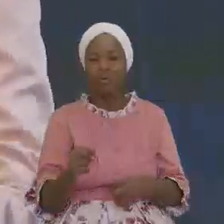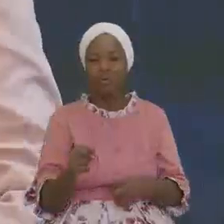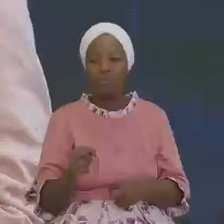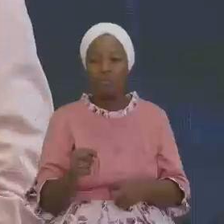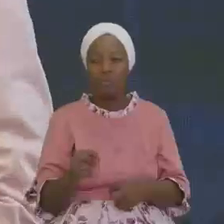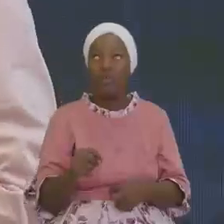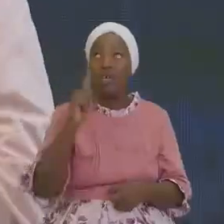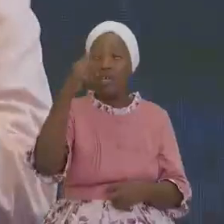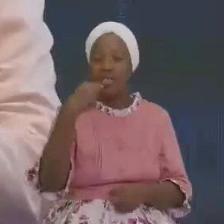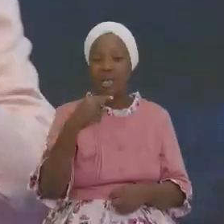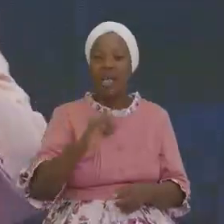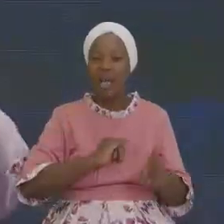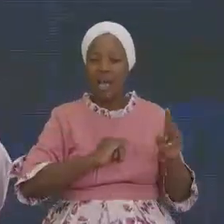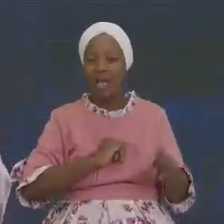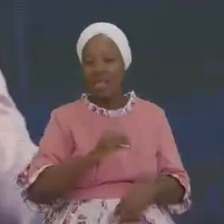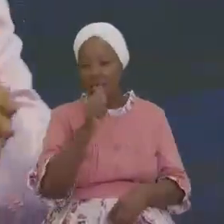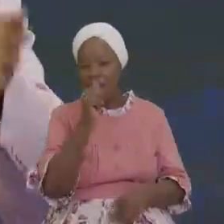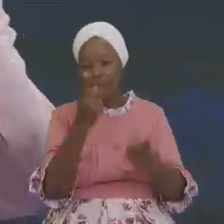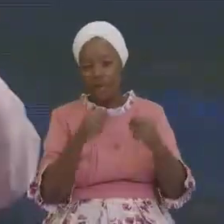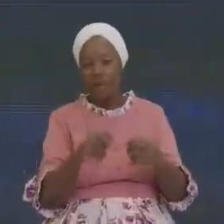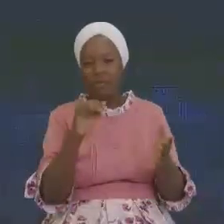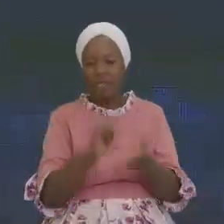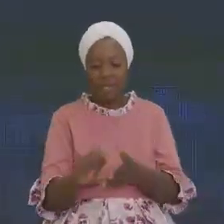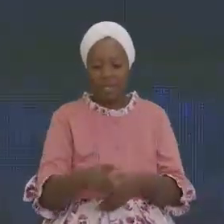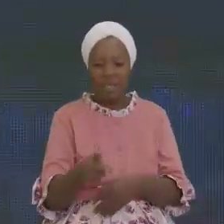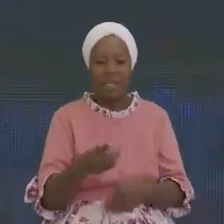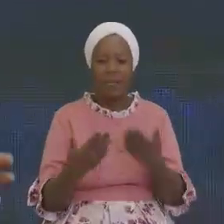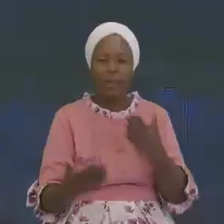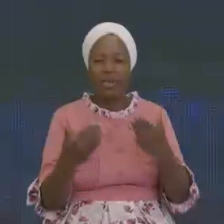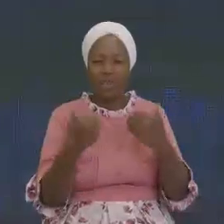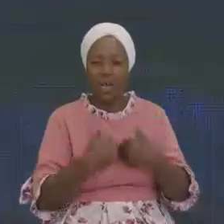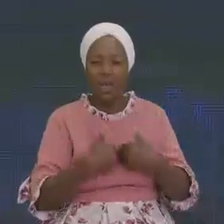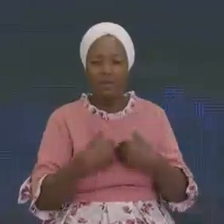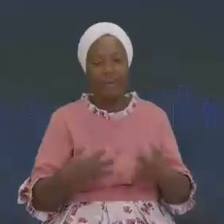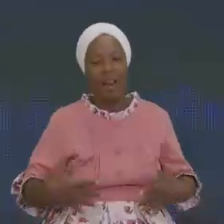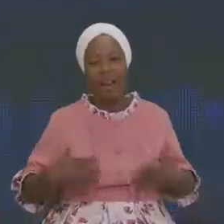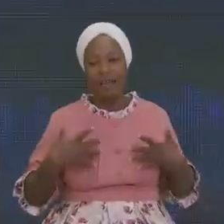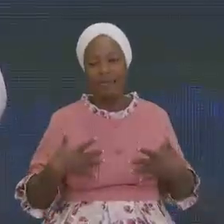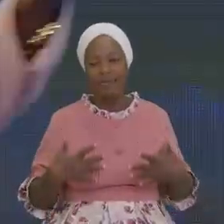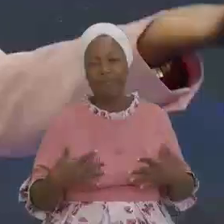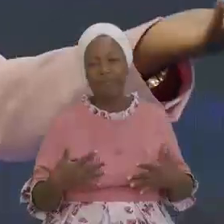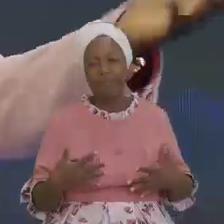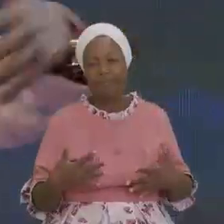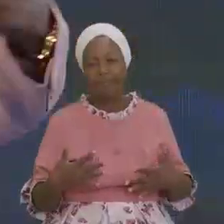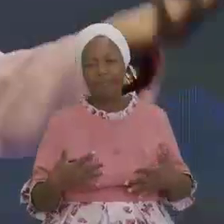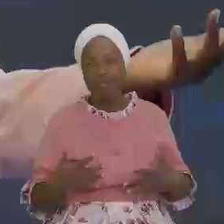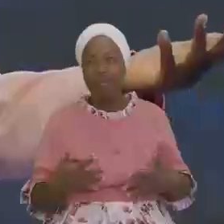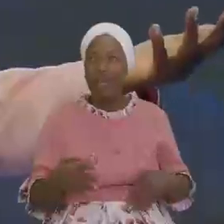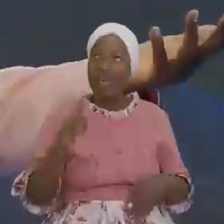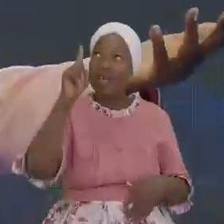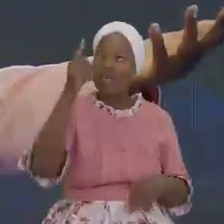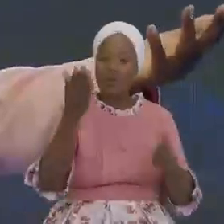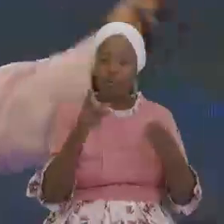I am come that they might have life. He wants you to have